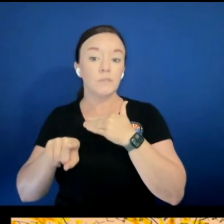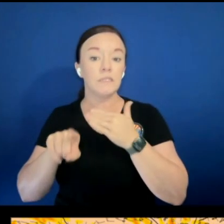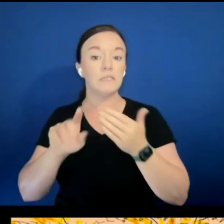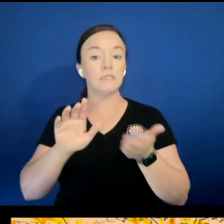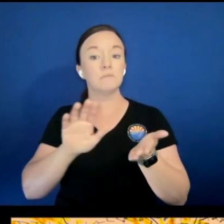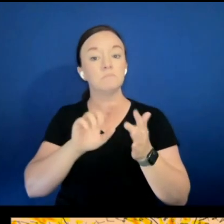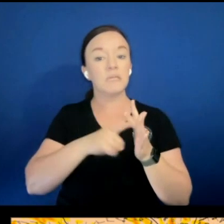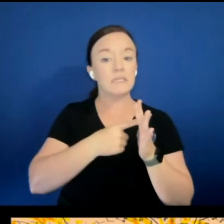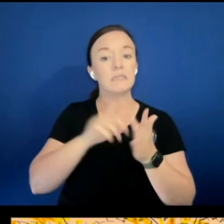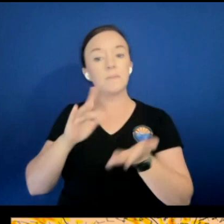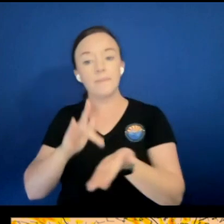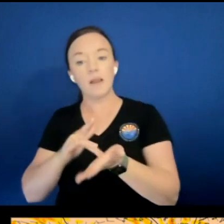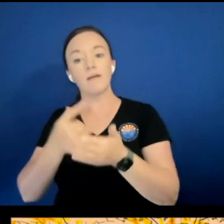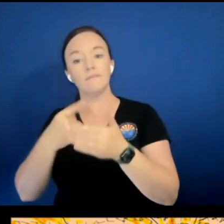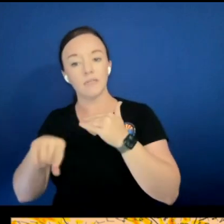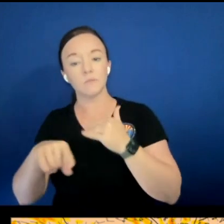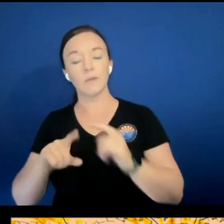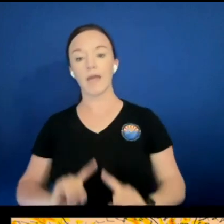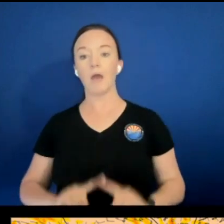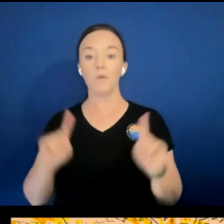that. However,